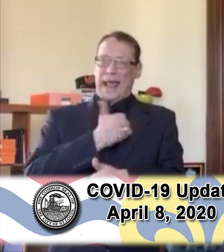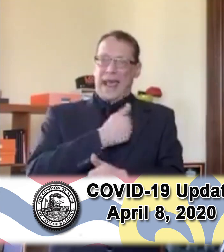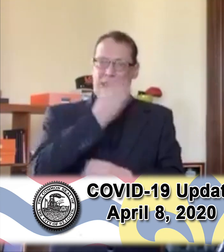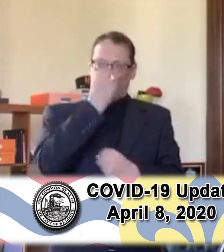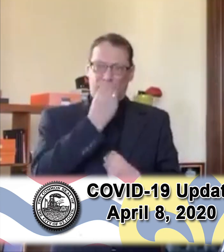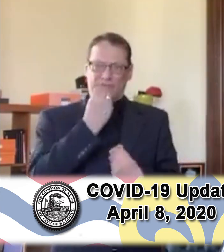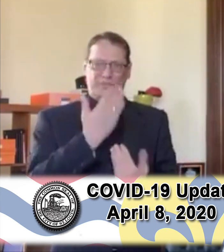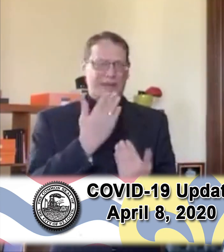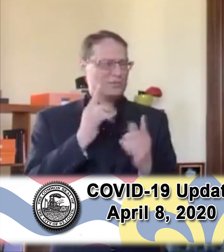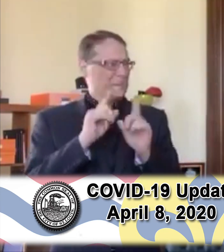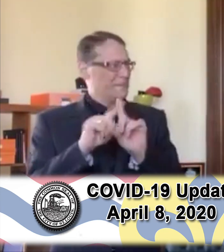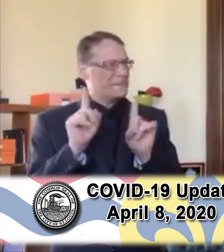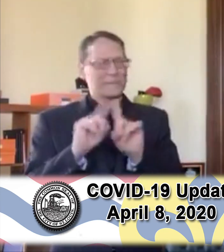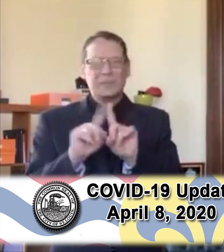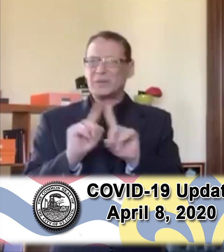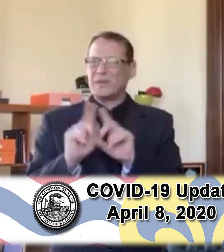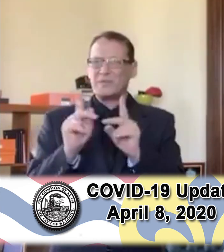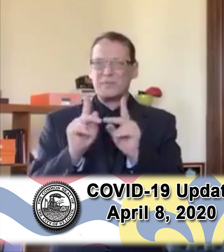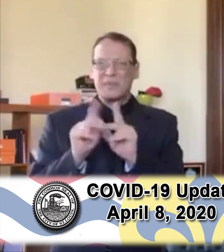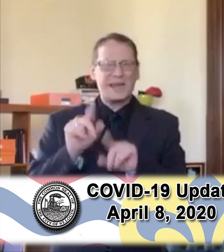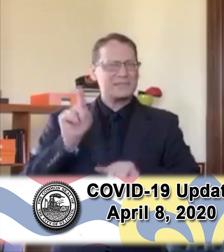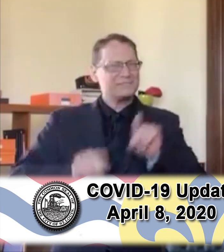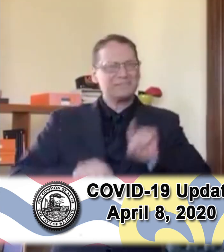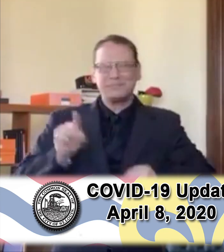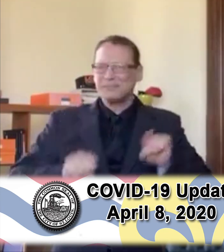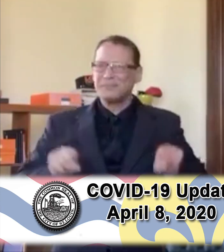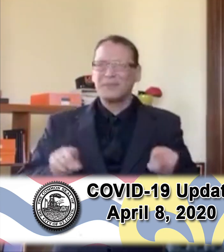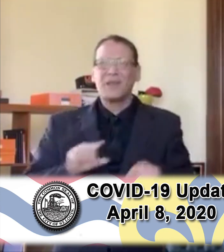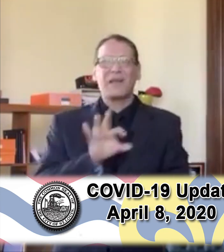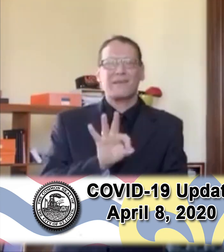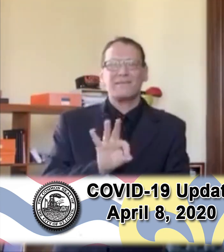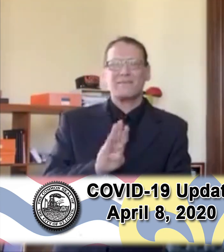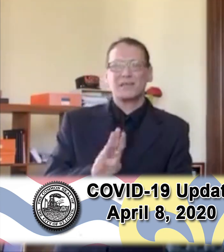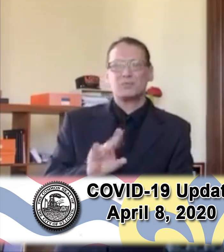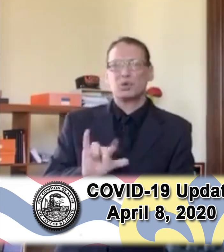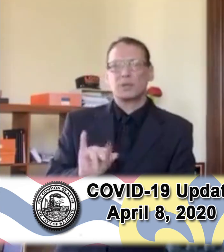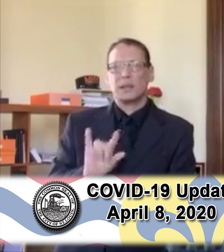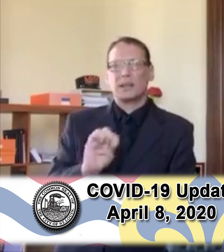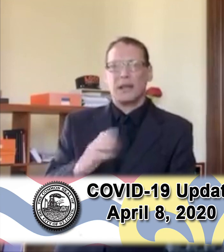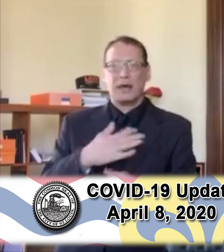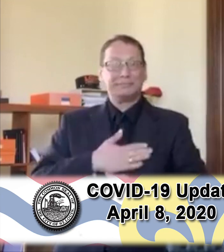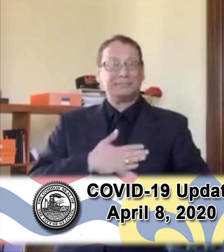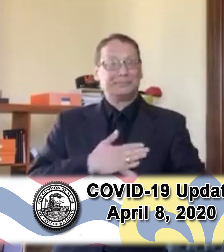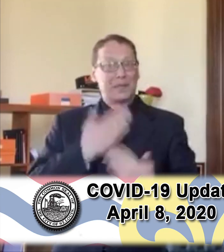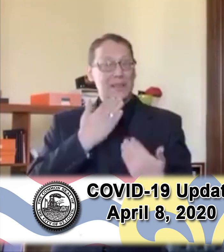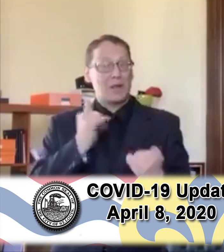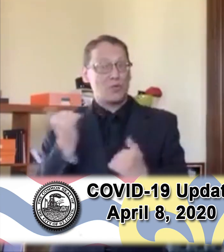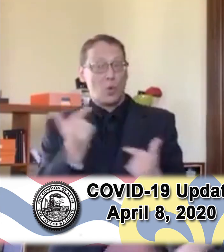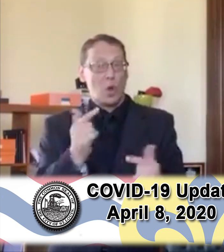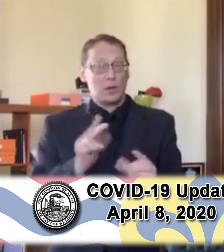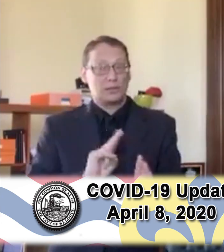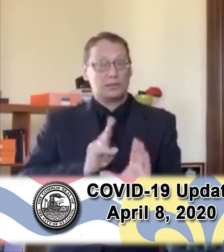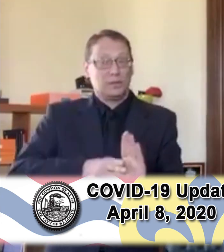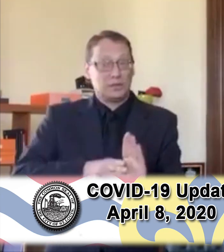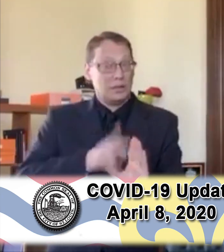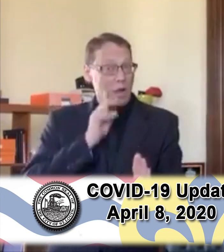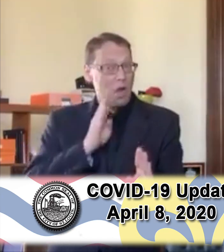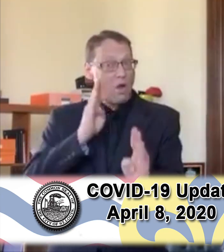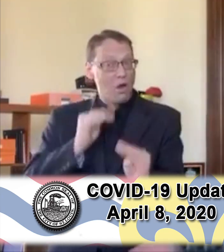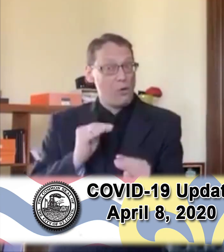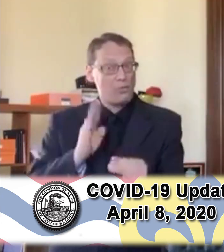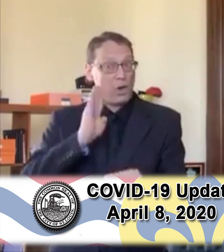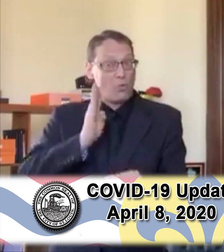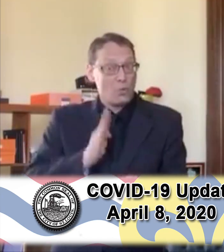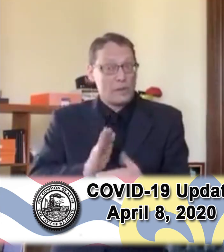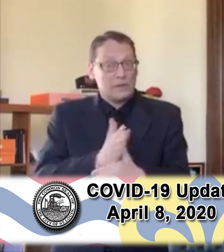from so many different places. So that's why we do Facebook Live. Appreciate all of you who are watching. Hope that you will share this